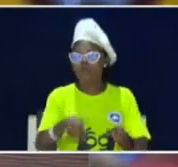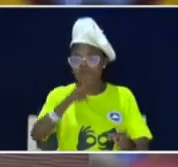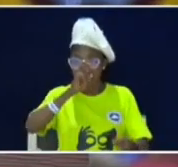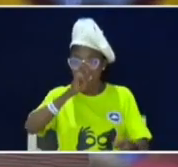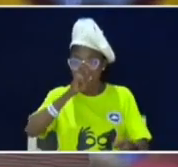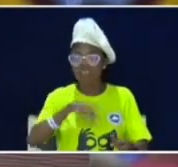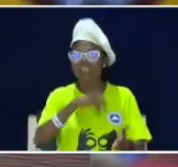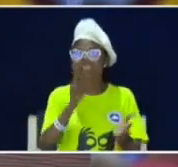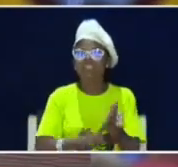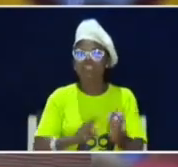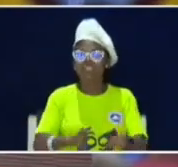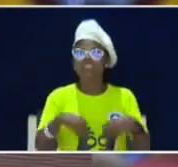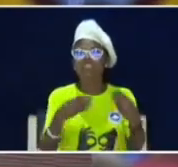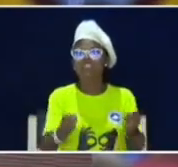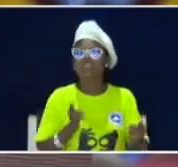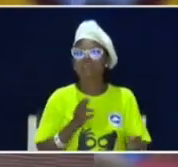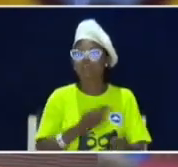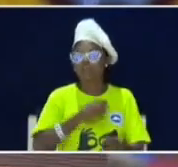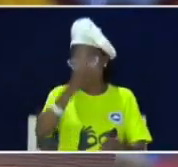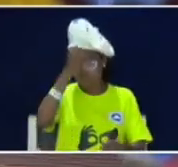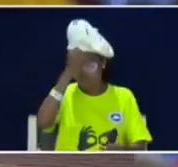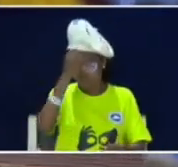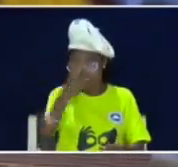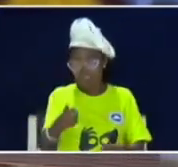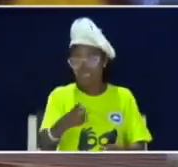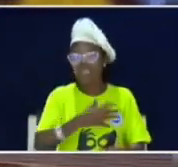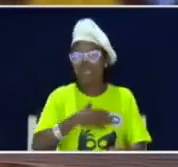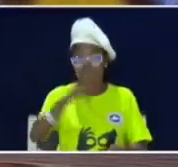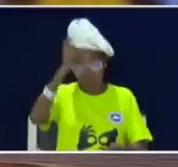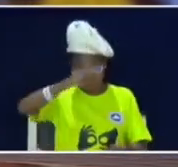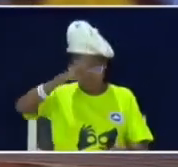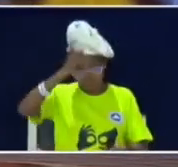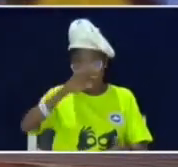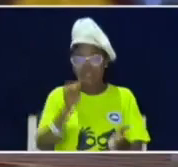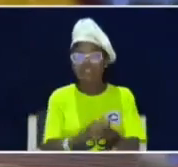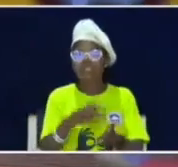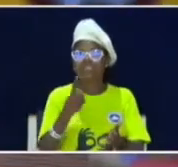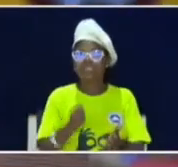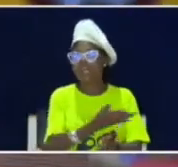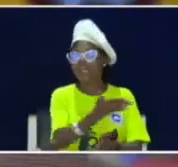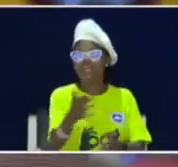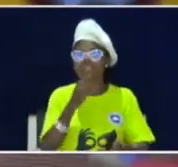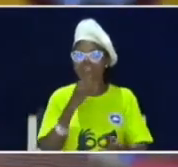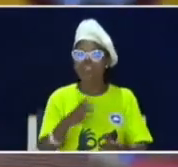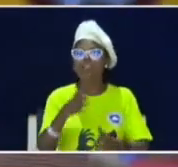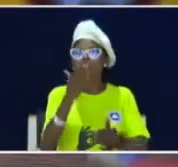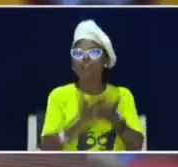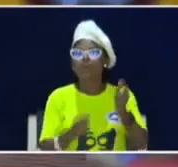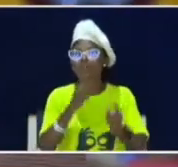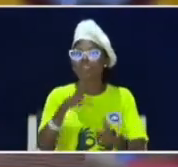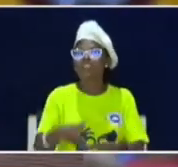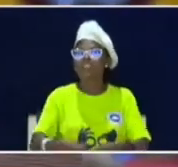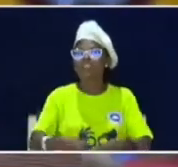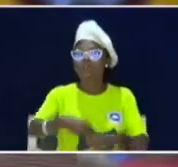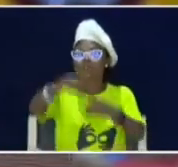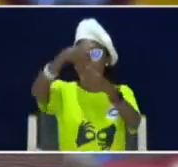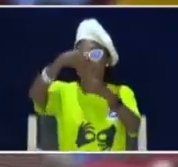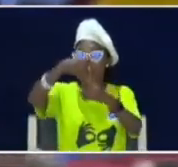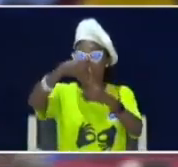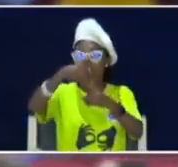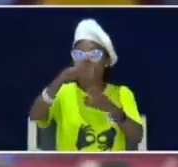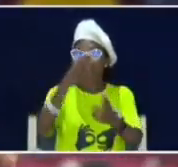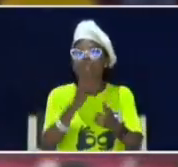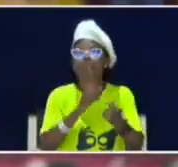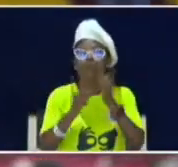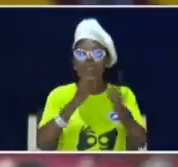This gave us understanding and wisdom that there is something special about this living creature called an eagle. You begin